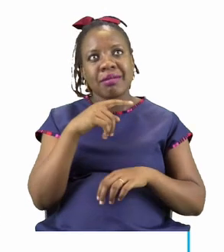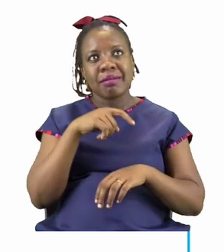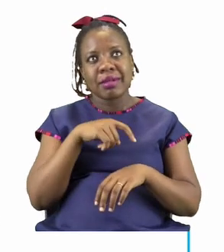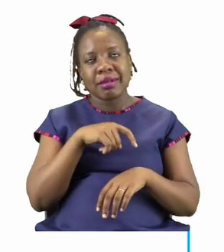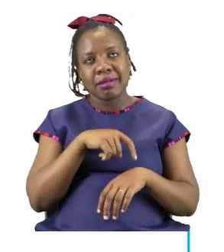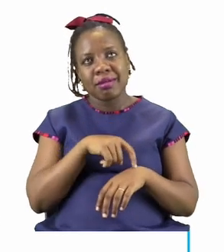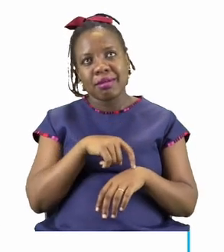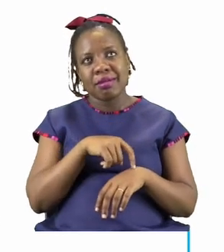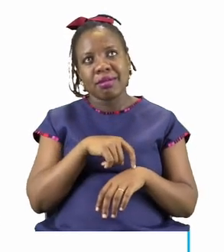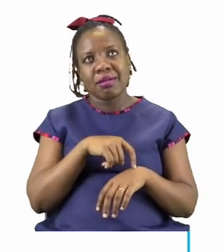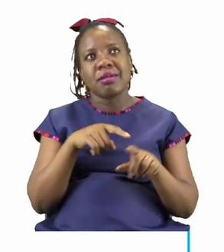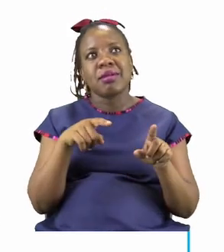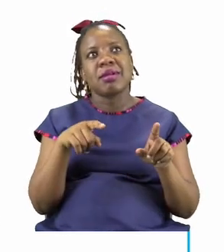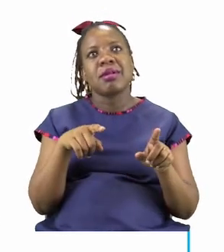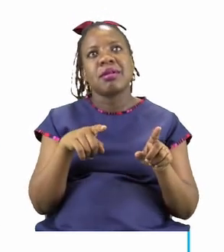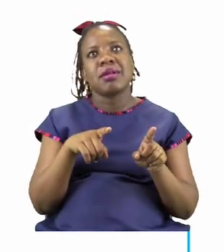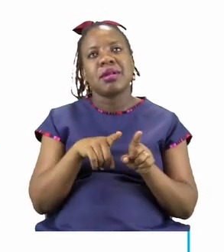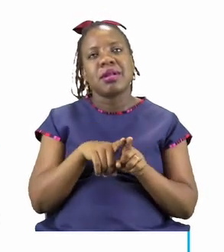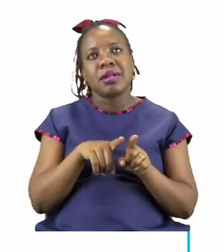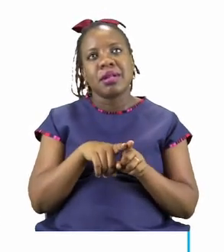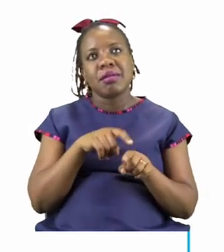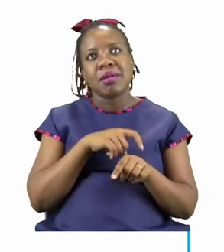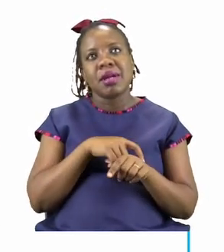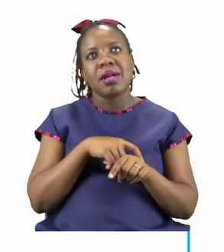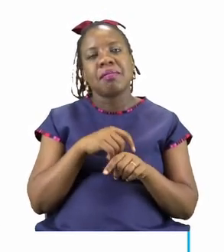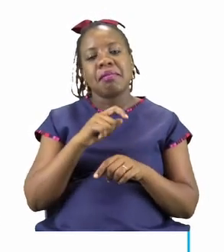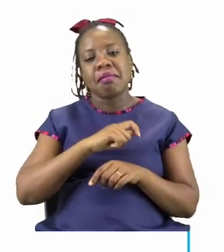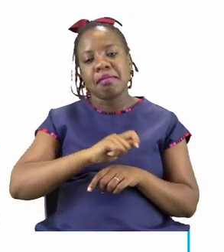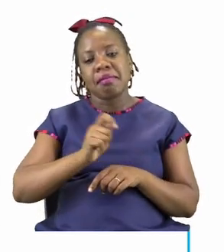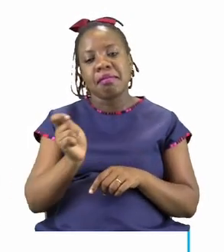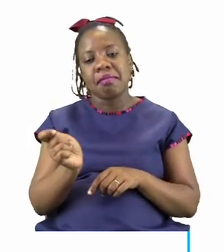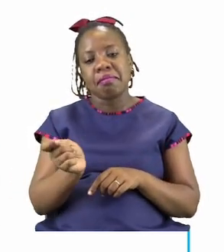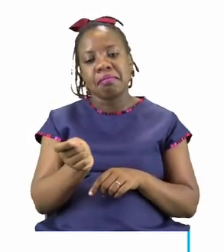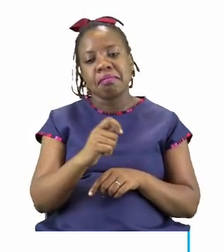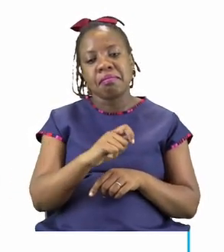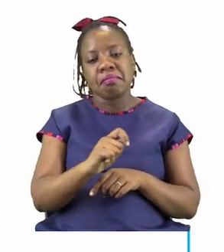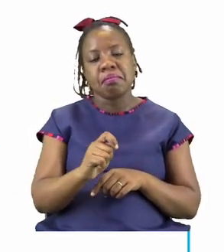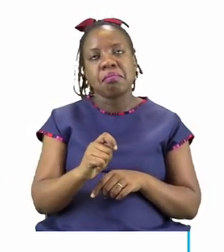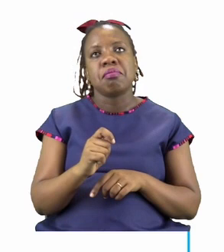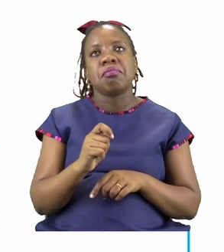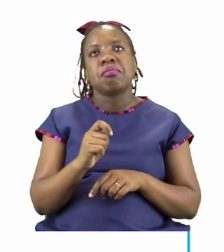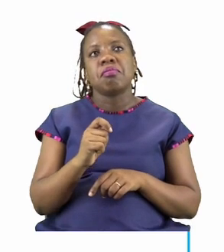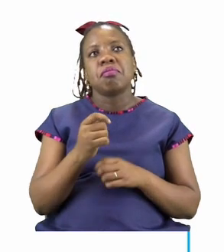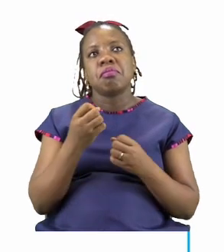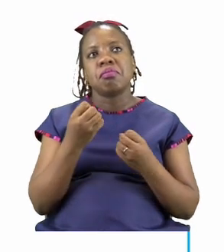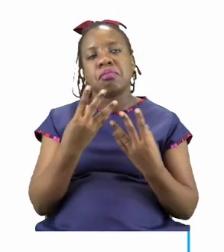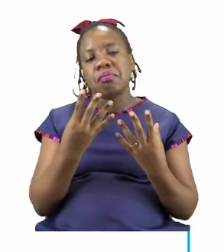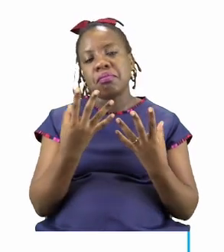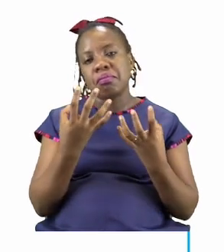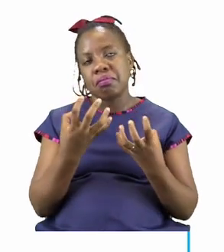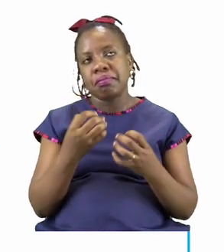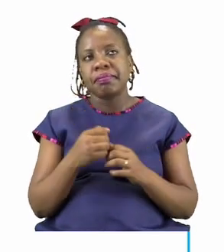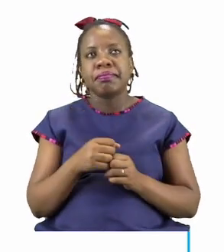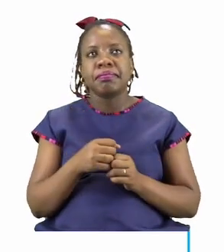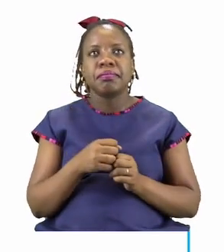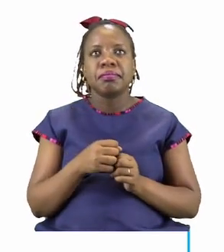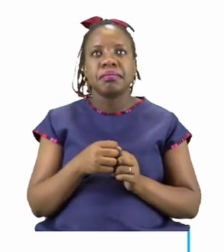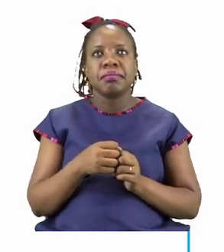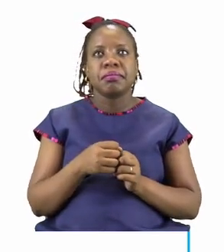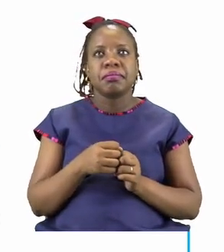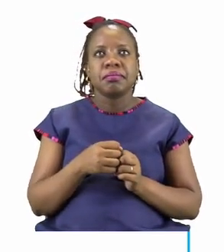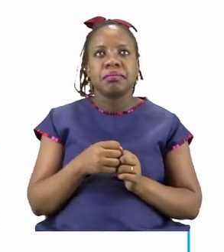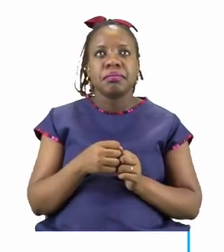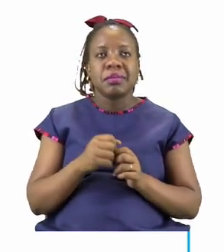time. During practice, Tom used 28 tennis balls for